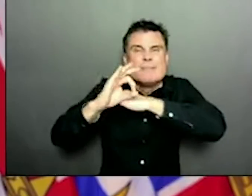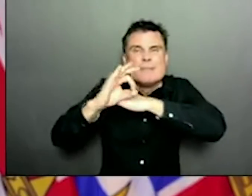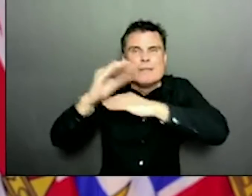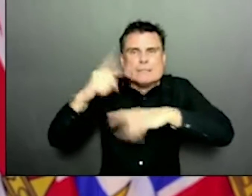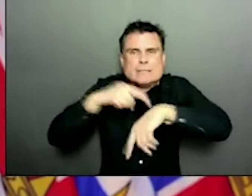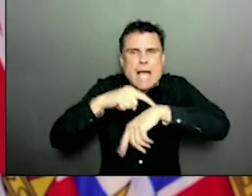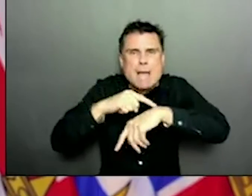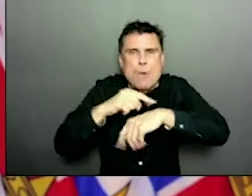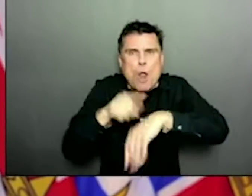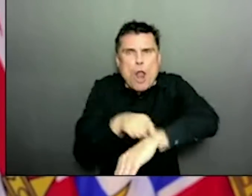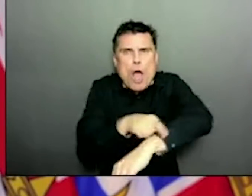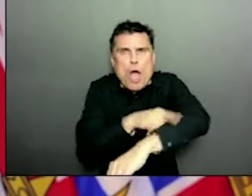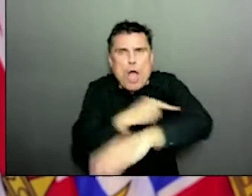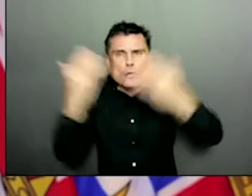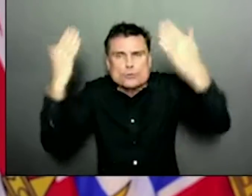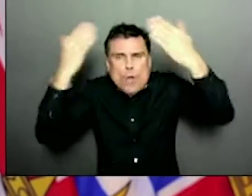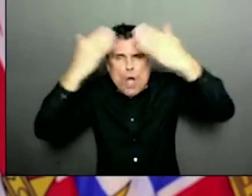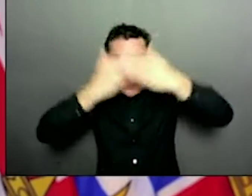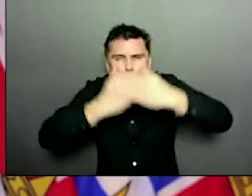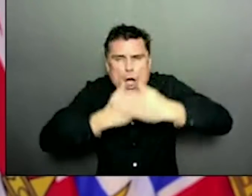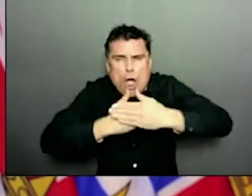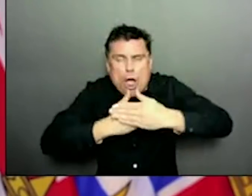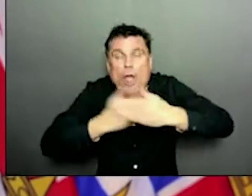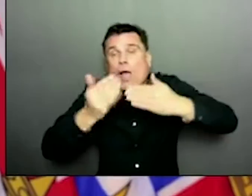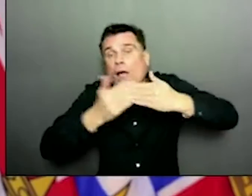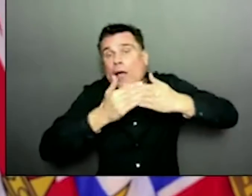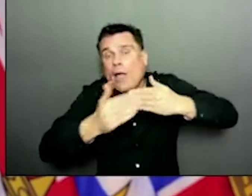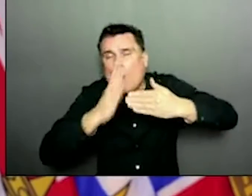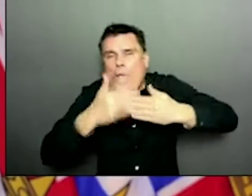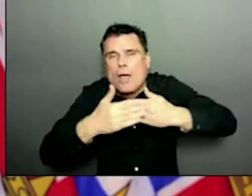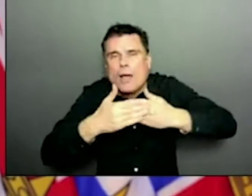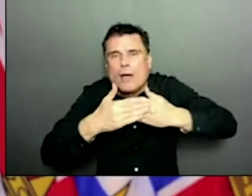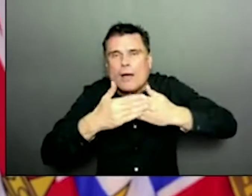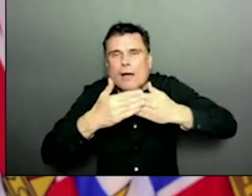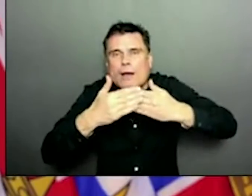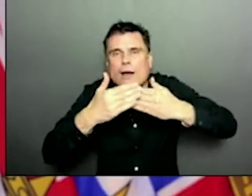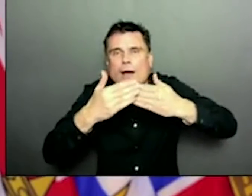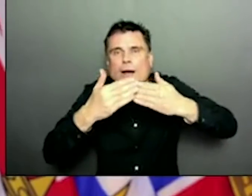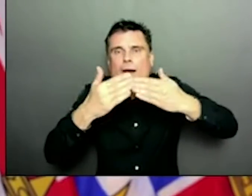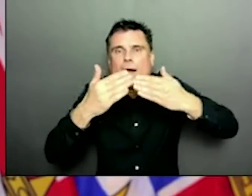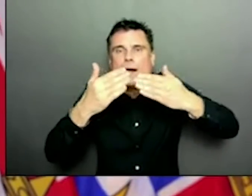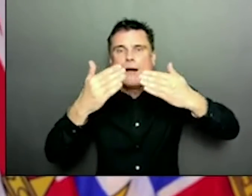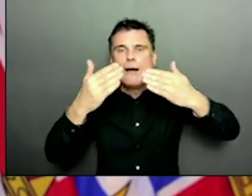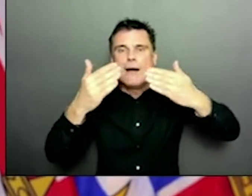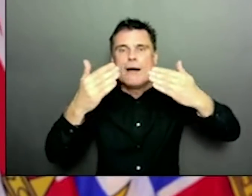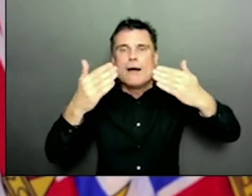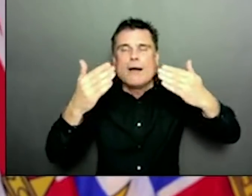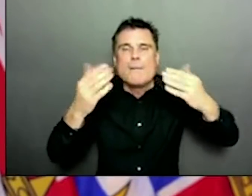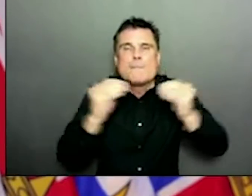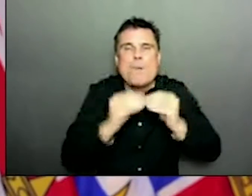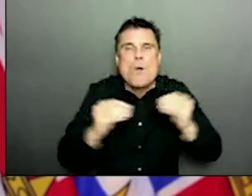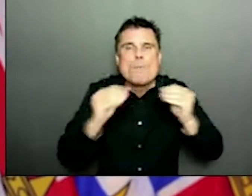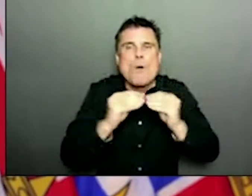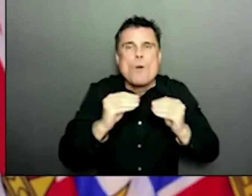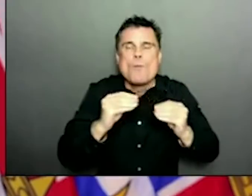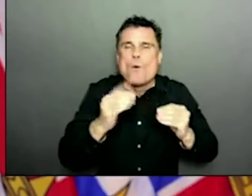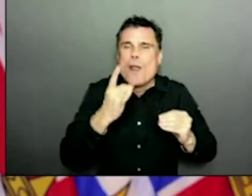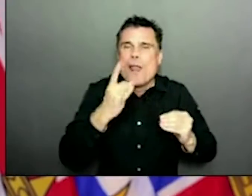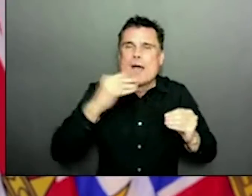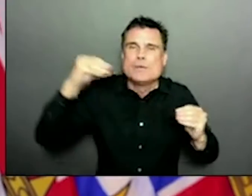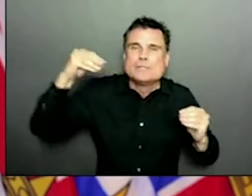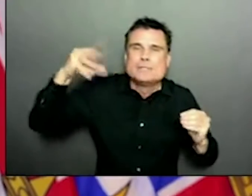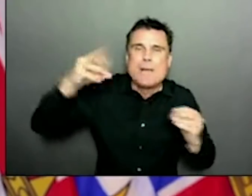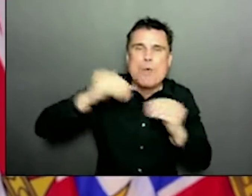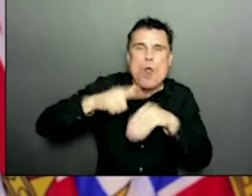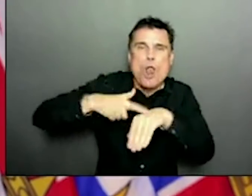let all that sacrifice that we have done together in this past year be all for naught. What you do